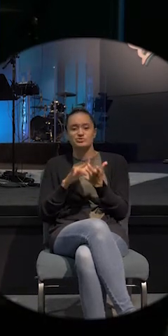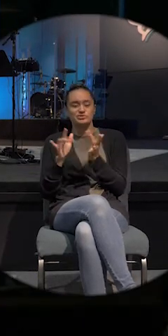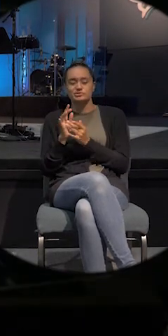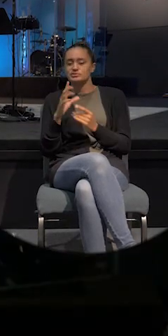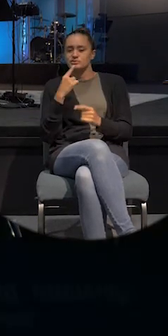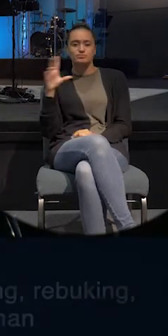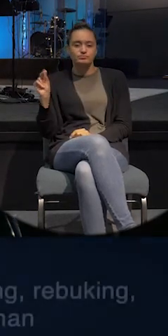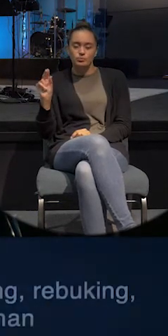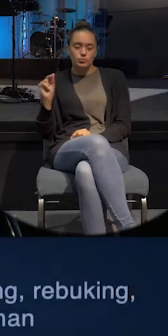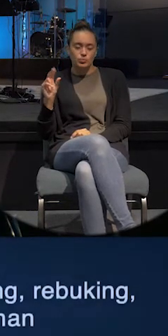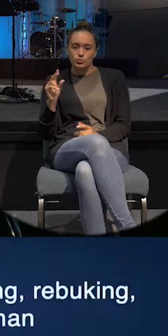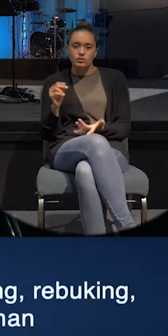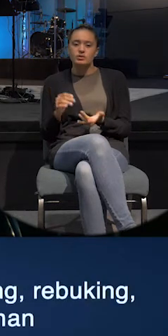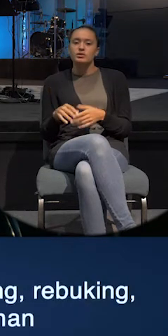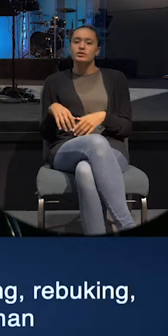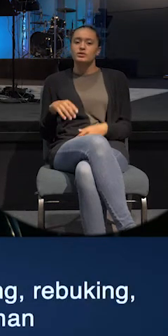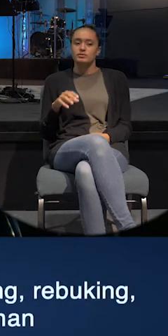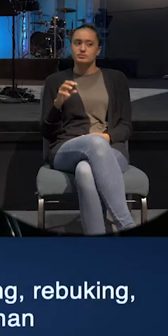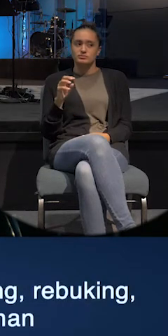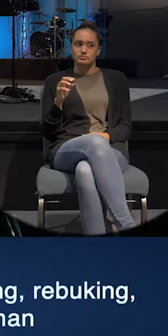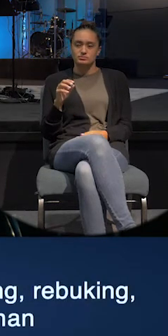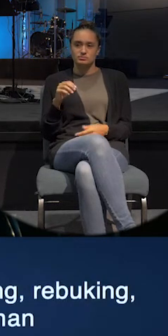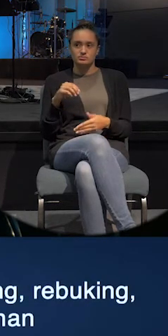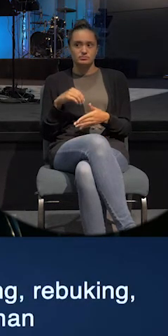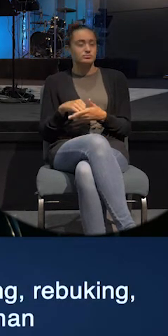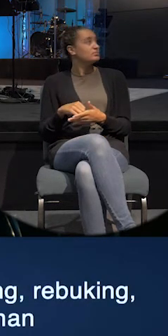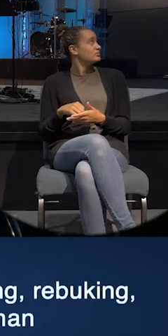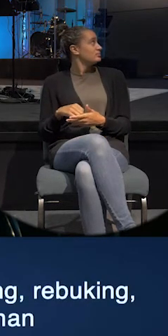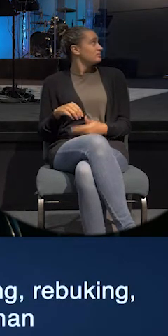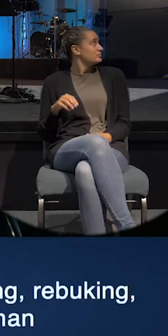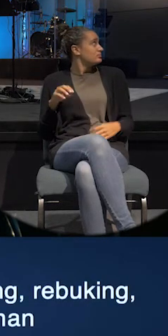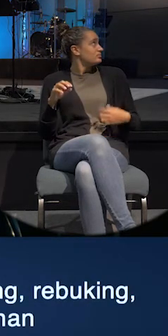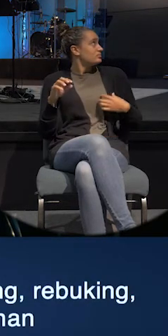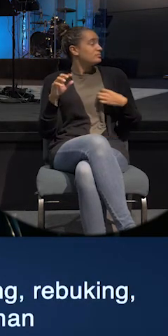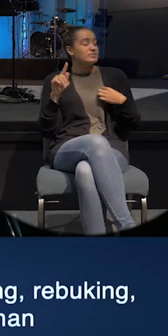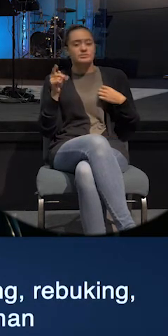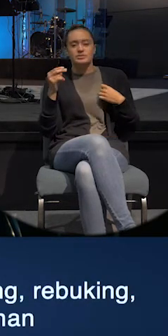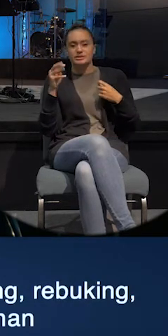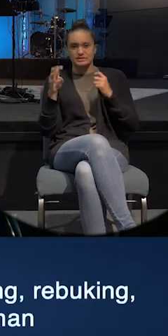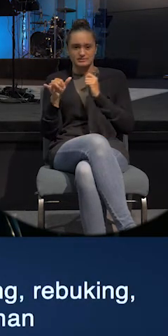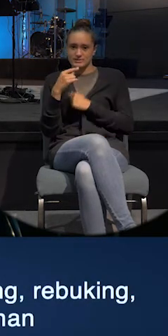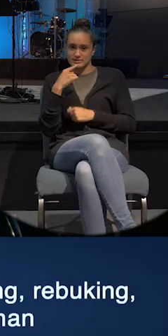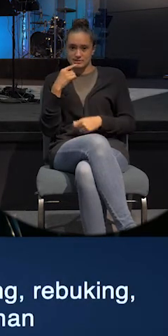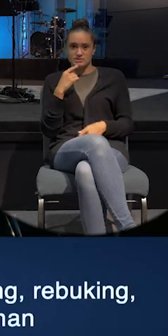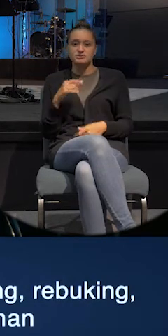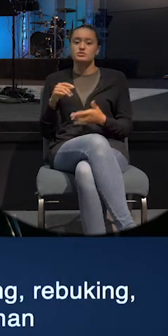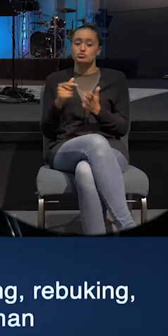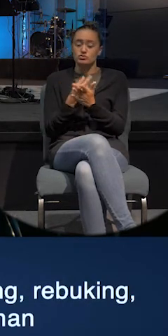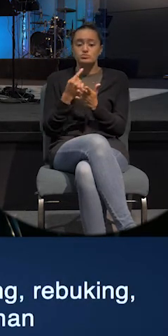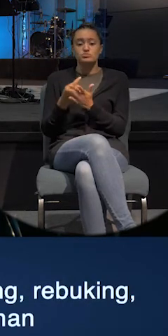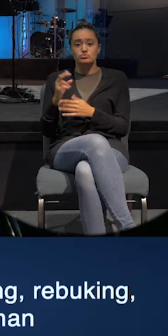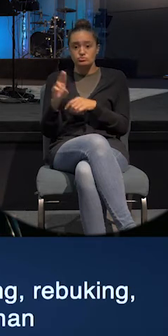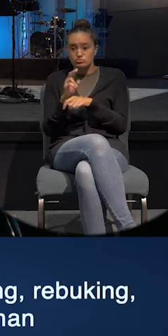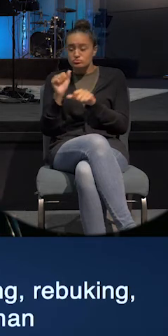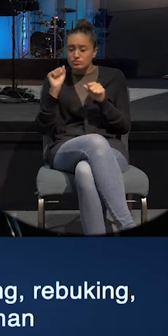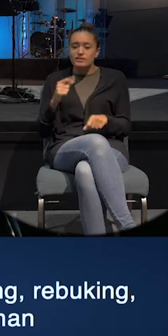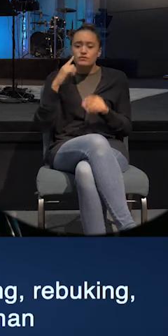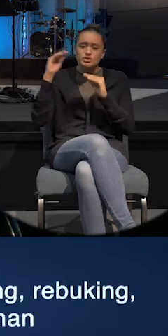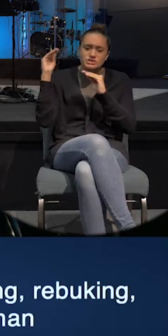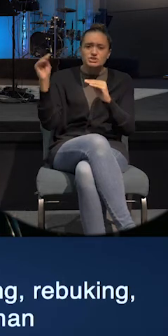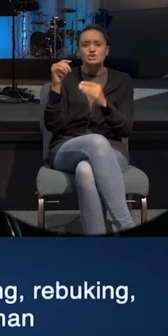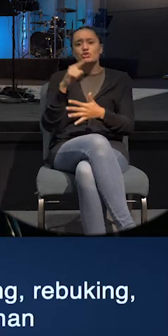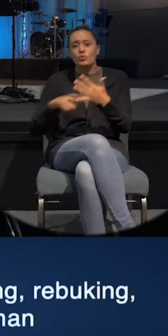3, 16 and 17, it says, "All Scripture is God-breathed and is useful for teaching, for rebuking, for correcting, and training